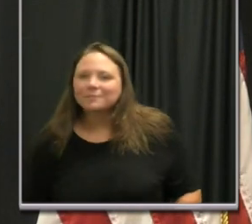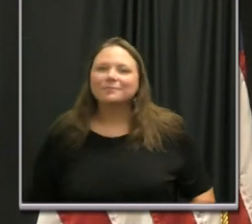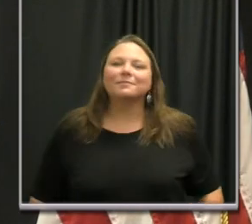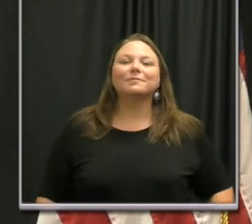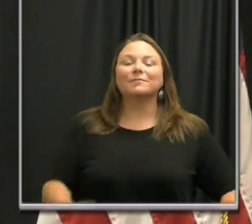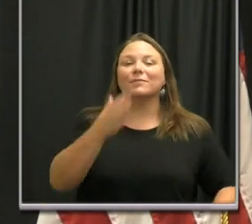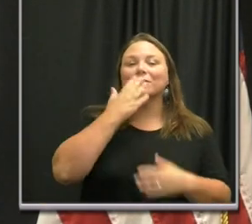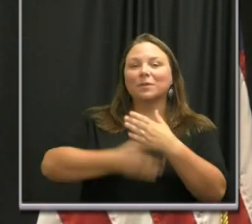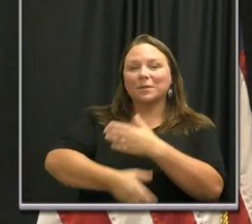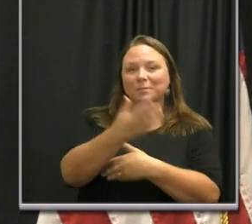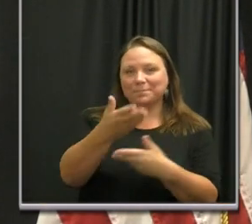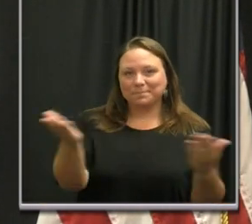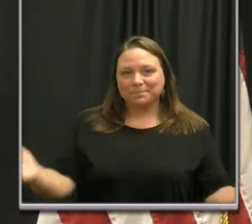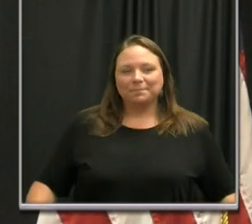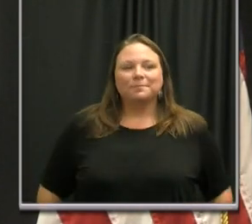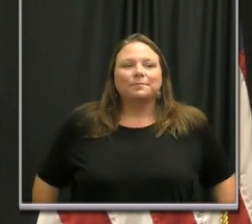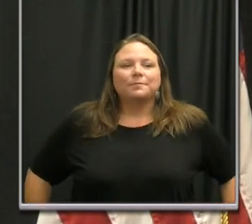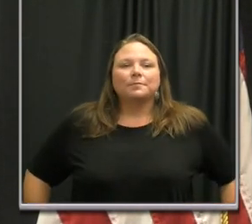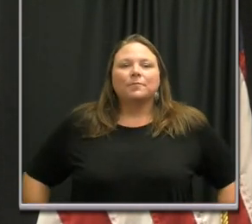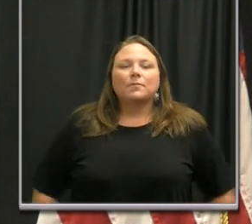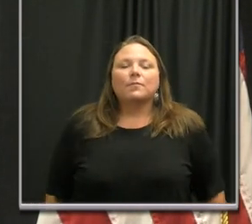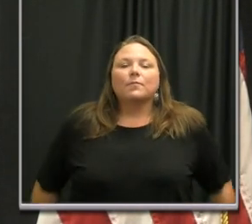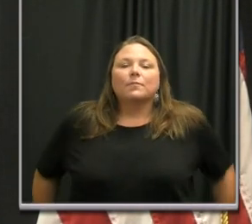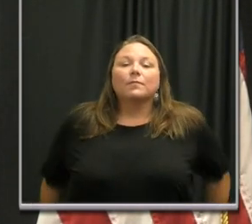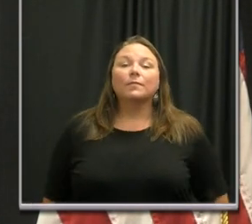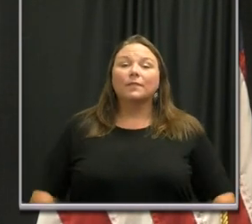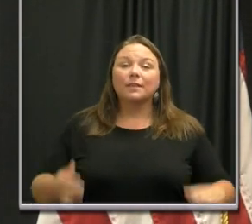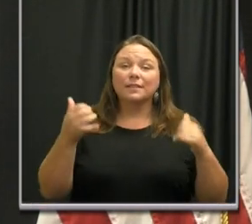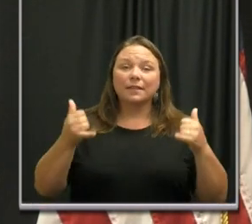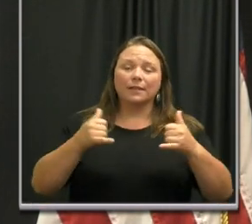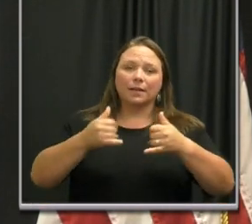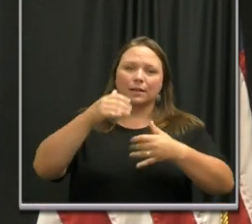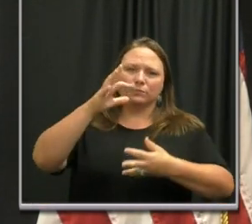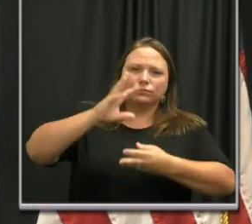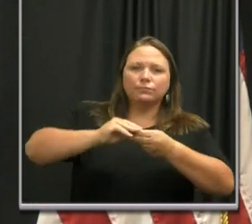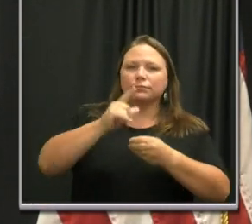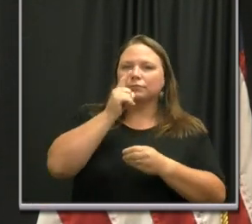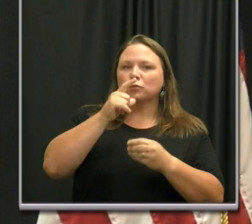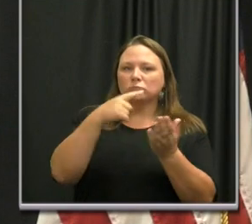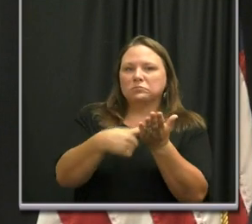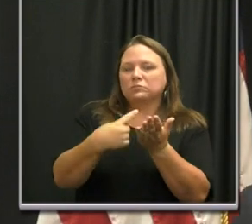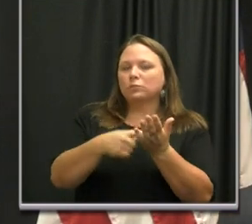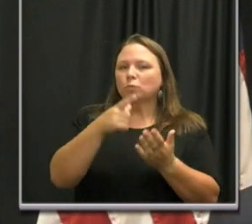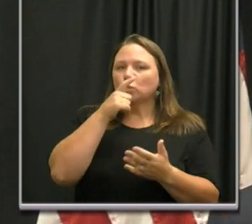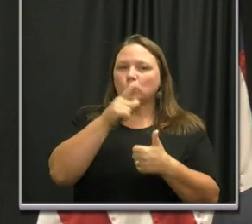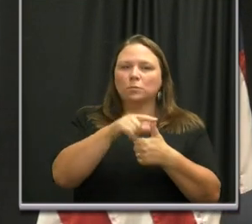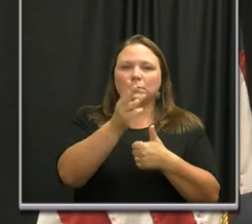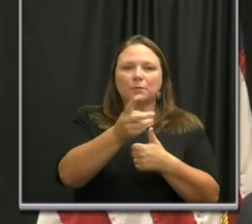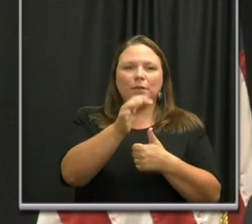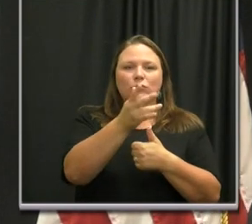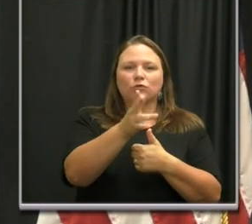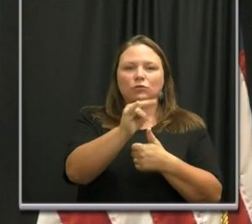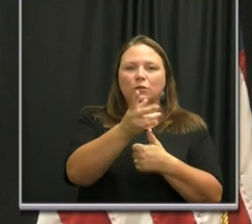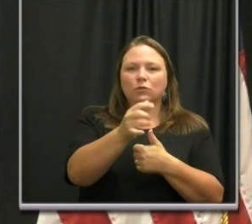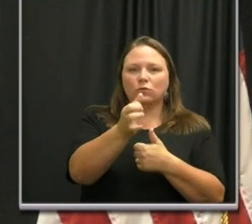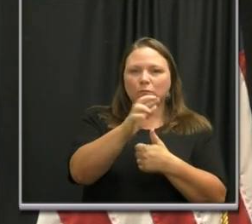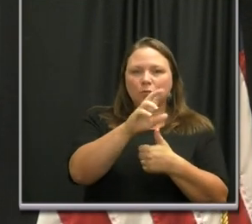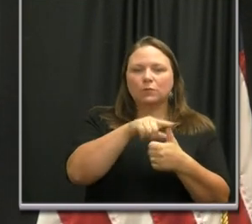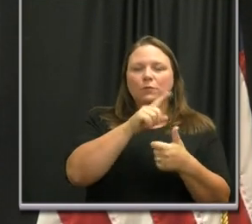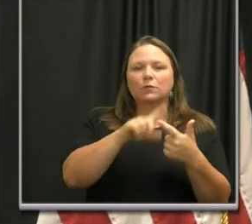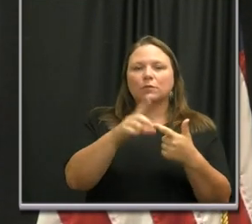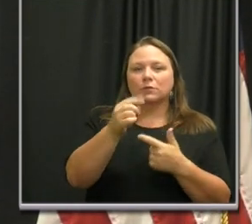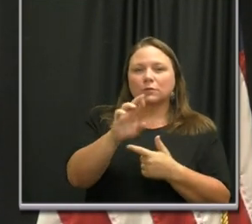Good morning everyone, we'll start today's Metro COVID-19 press briefing with Mayor John Cooper, followed by Dr. Alex Jahungir,